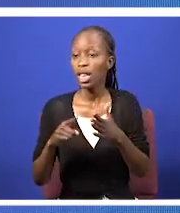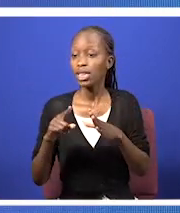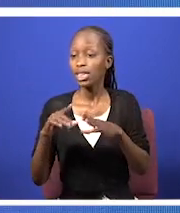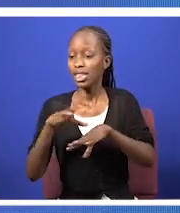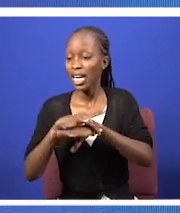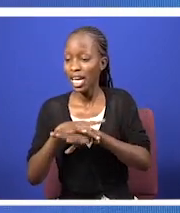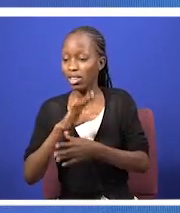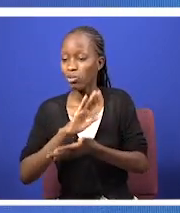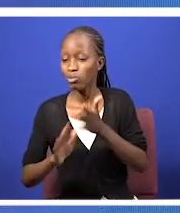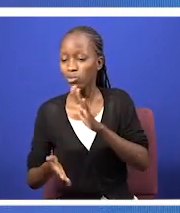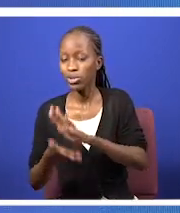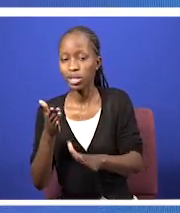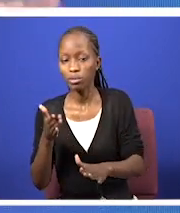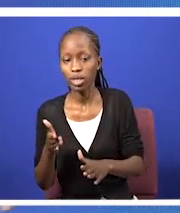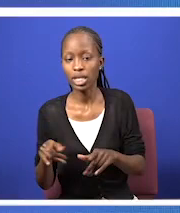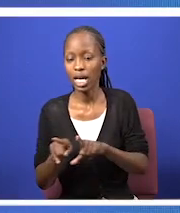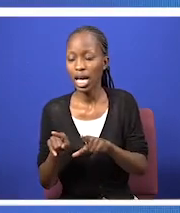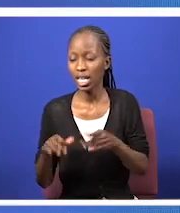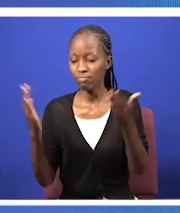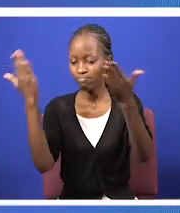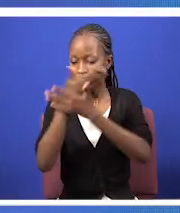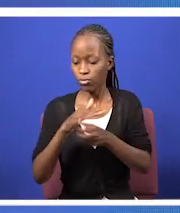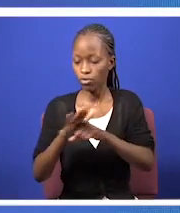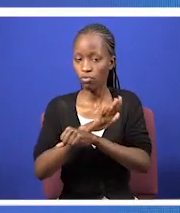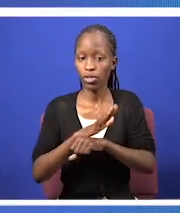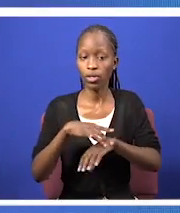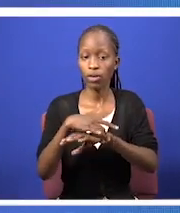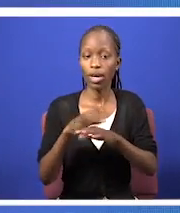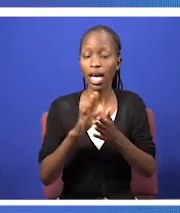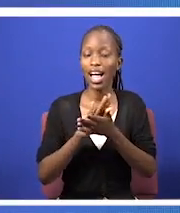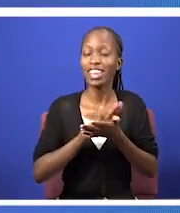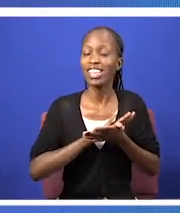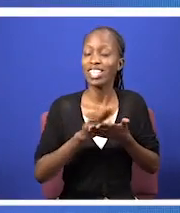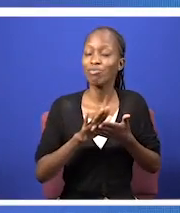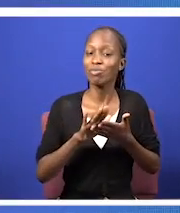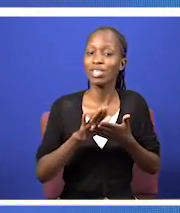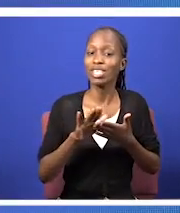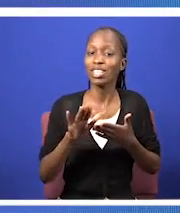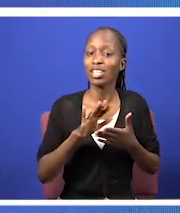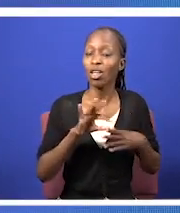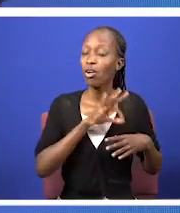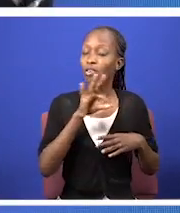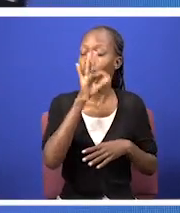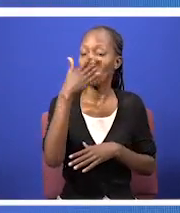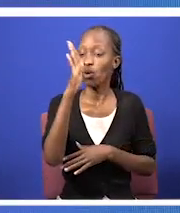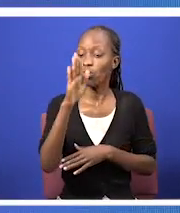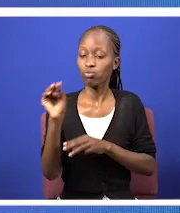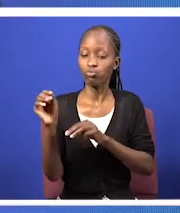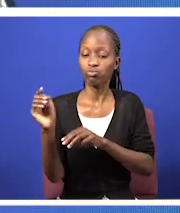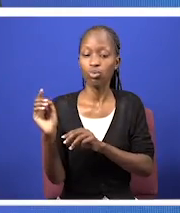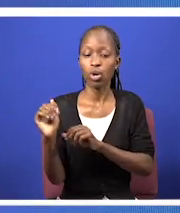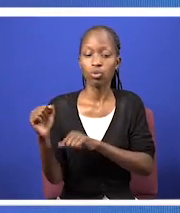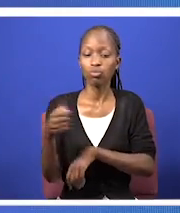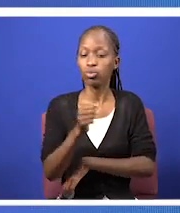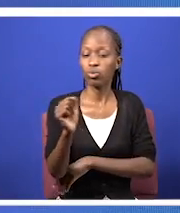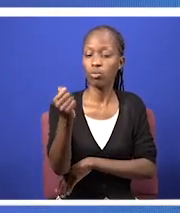was formless and empty. Darkness was over the surface of the deep. And the Spirit of God was hovering over